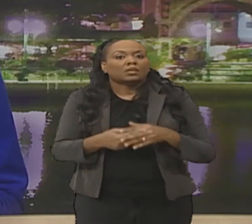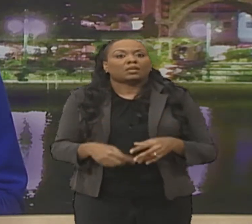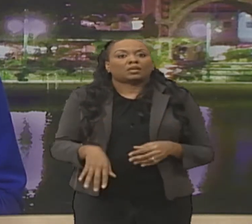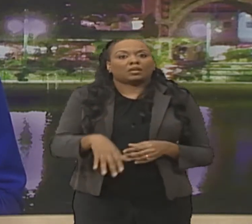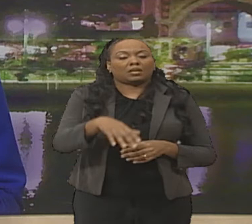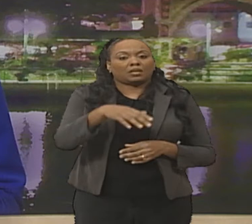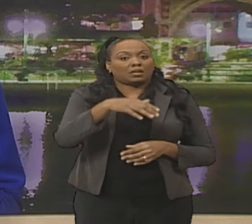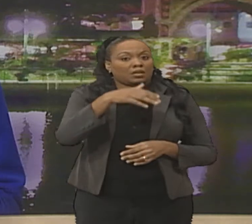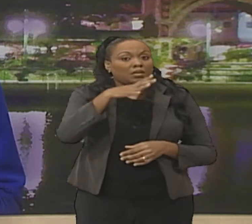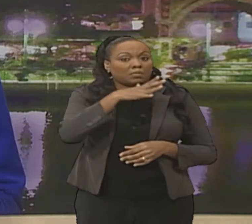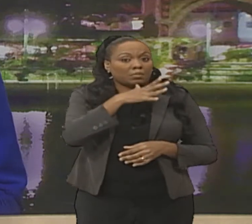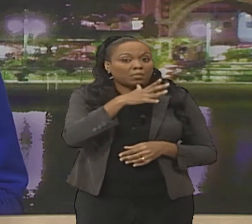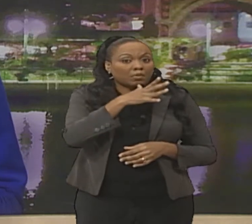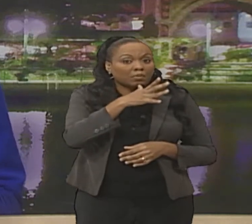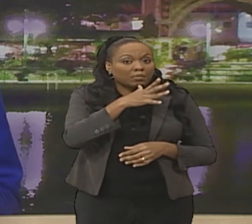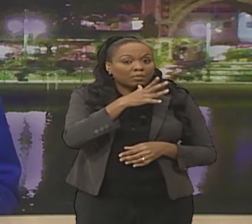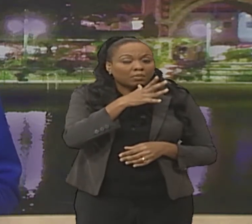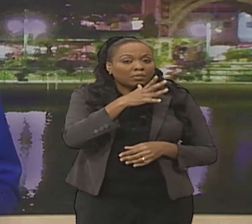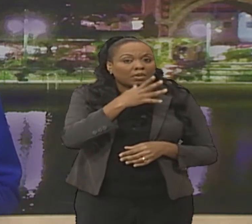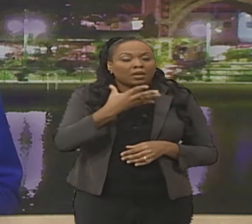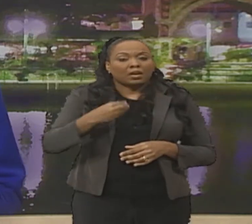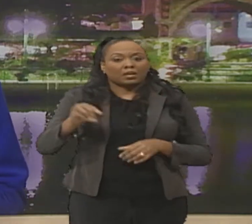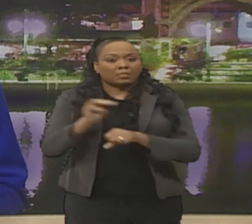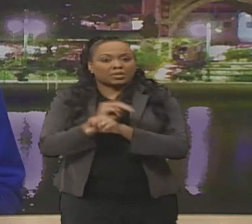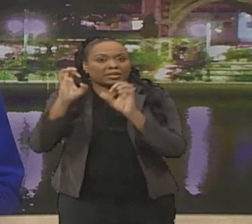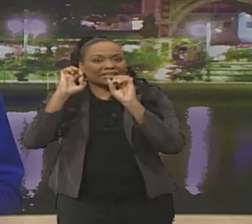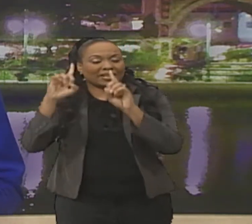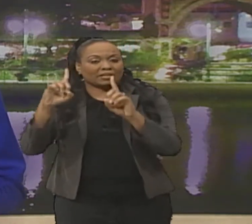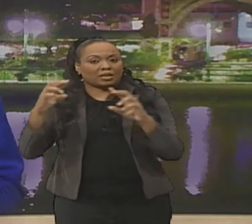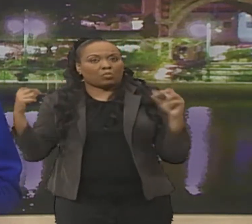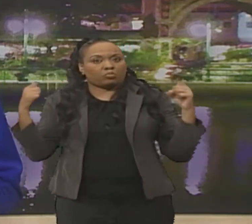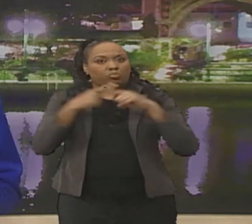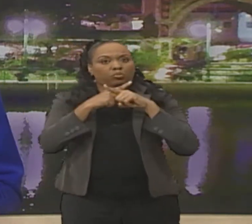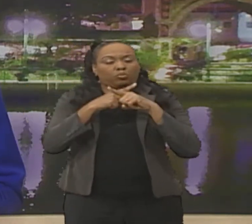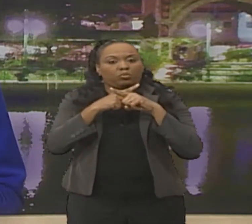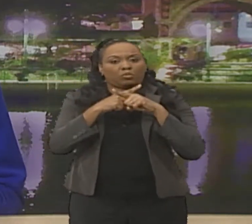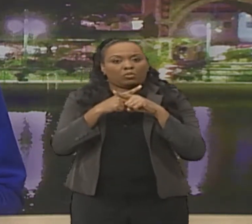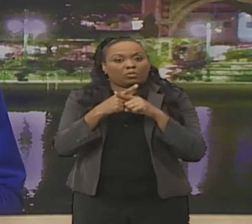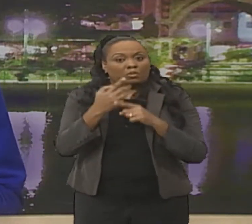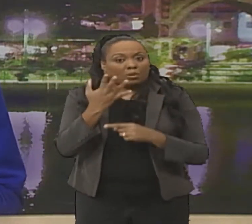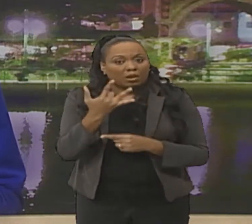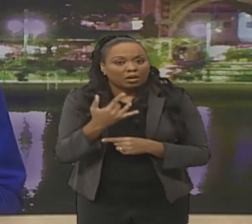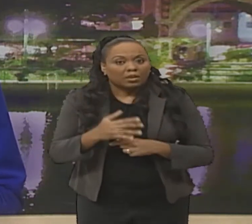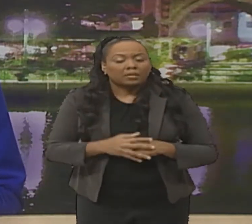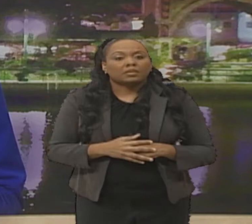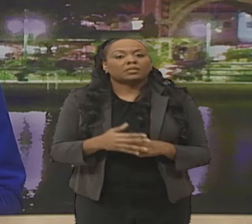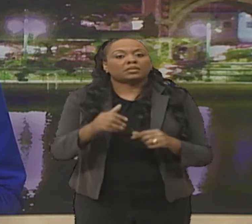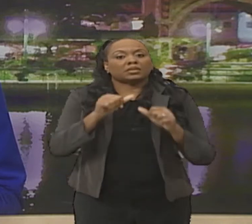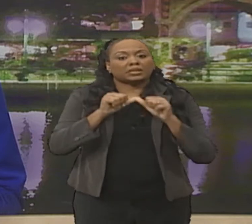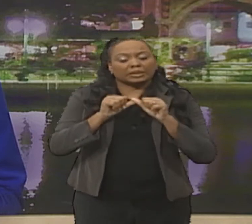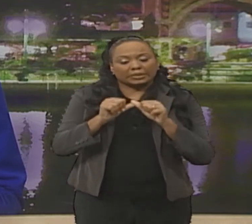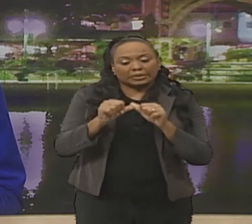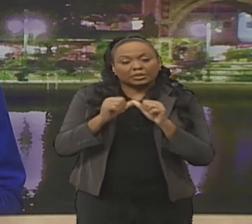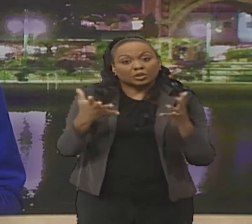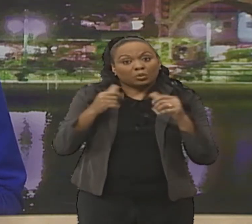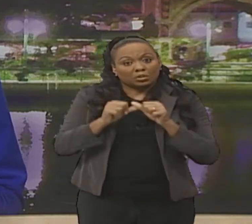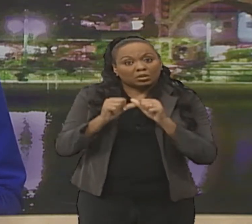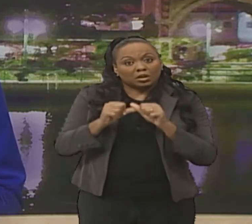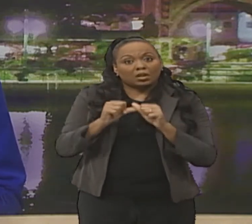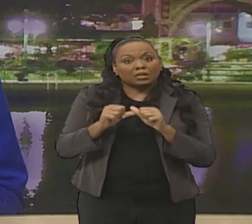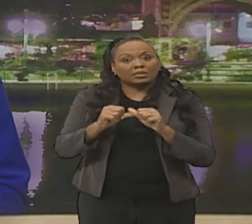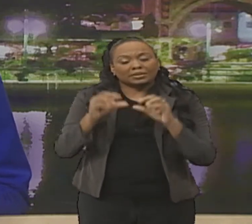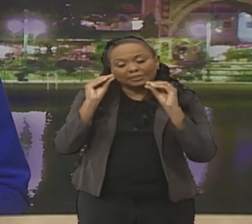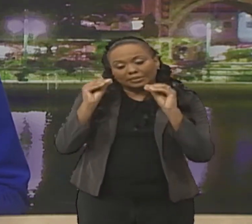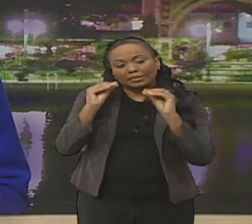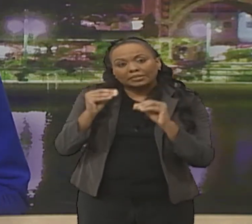single mother is at a standoff with the Ministry of Education. It's over whether or not she can continue to homeschool her 13-year-old